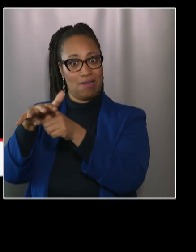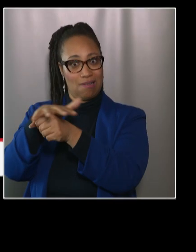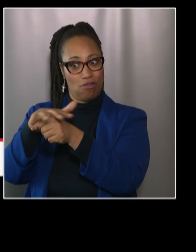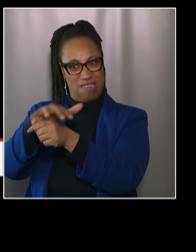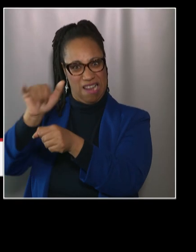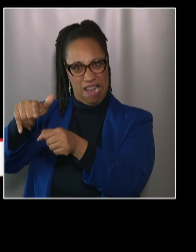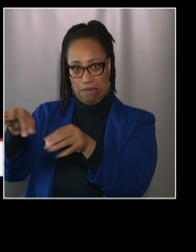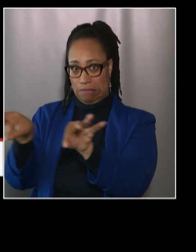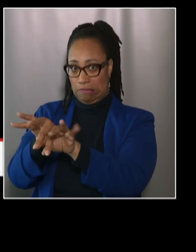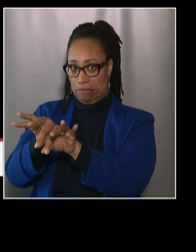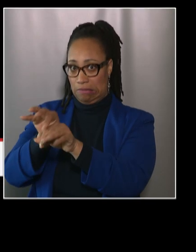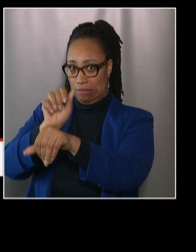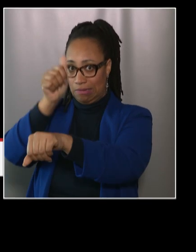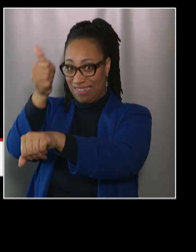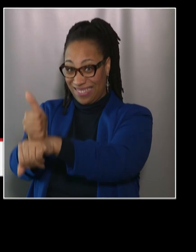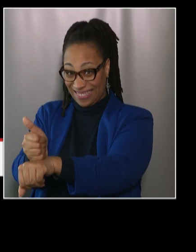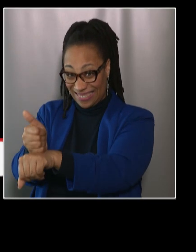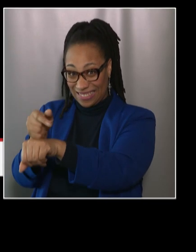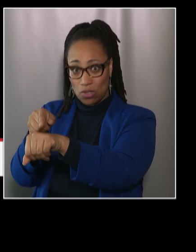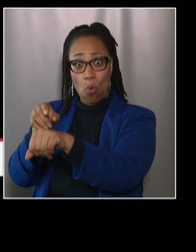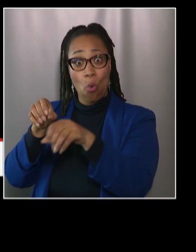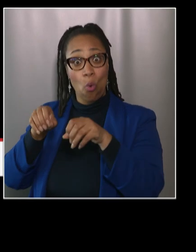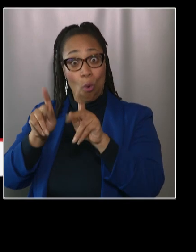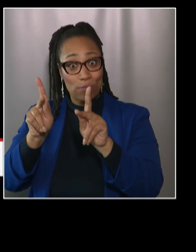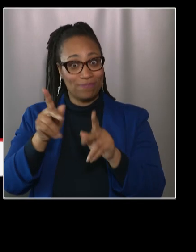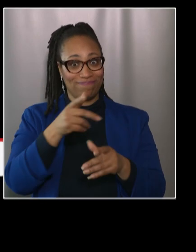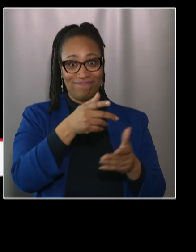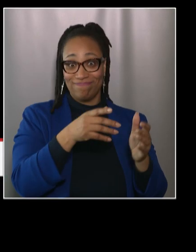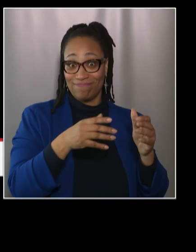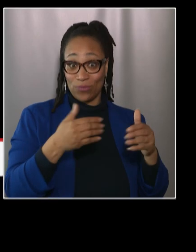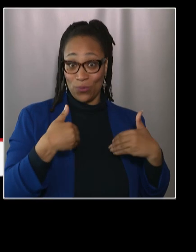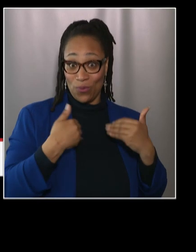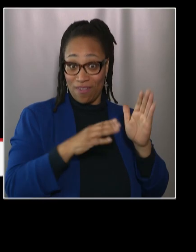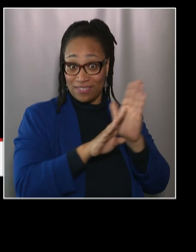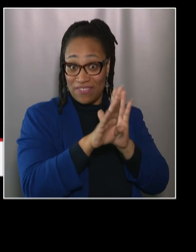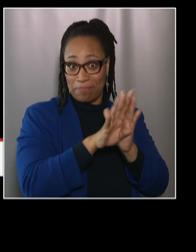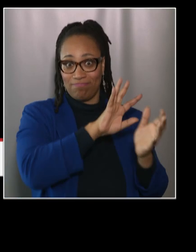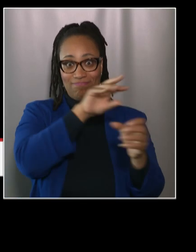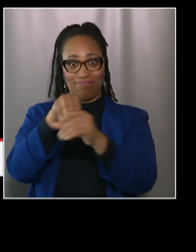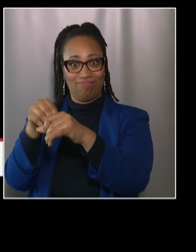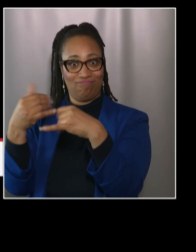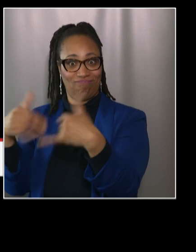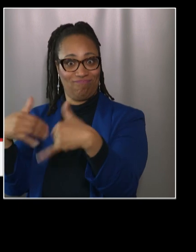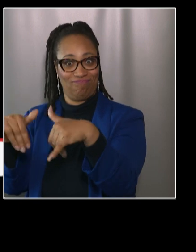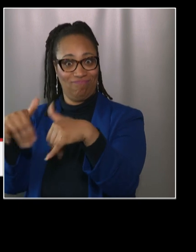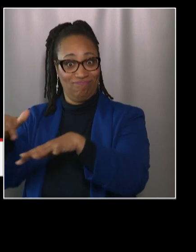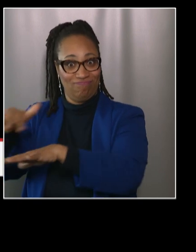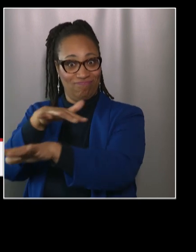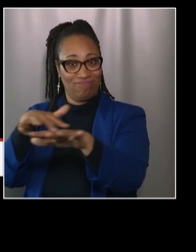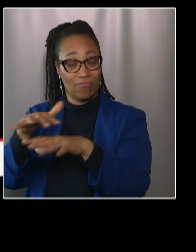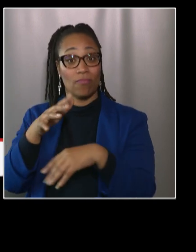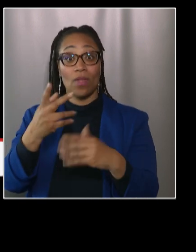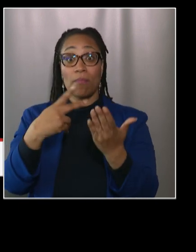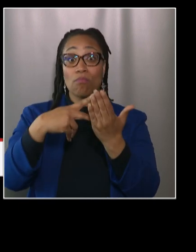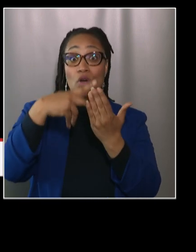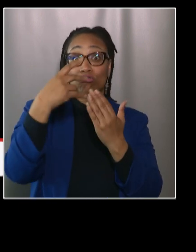youth development in the district, and this number is likely to grow. This project will deliver a state-of-the-art indoor athletic facility designed to